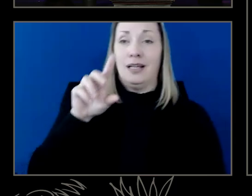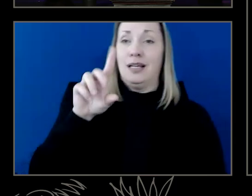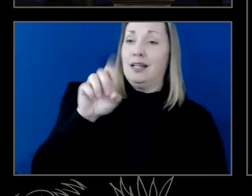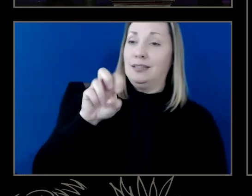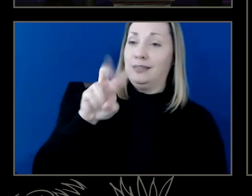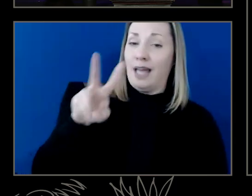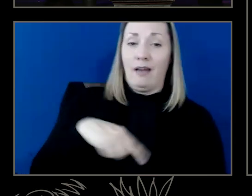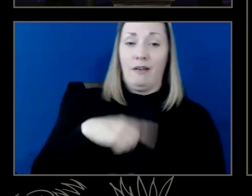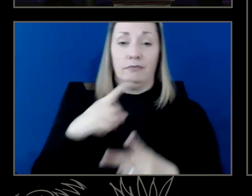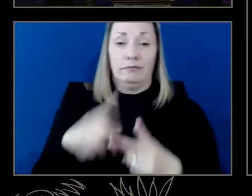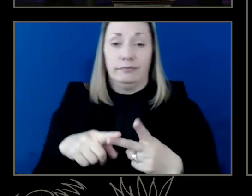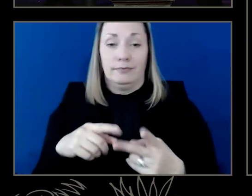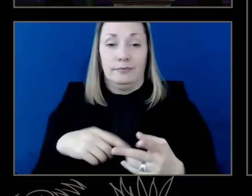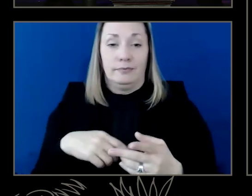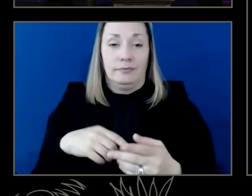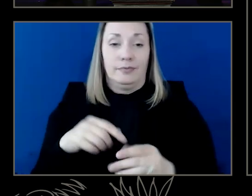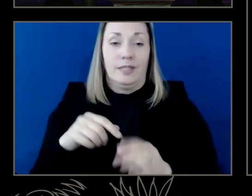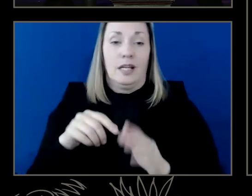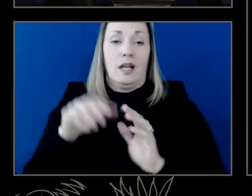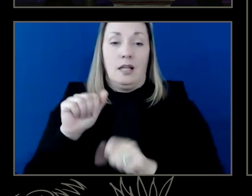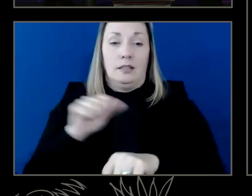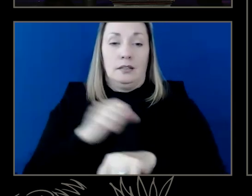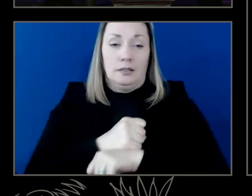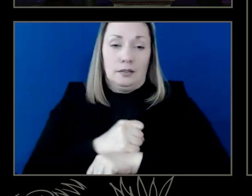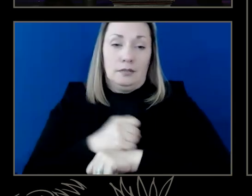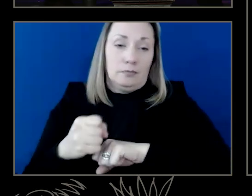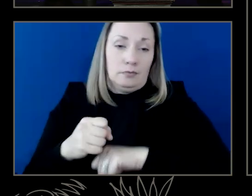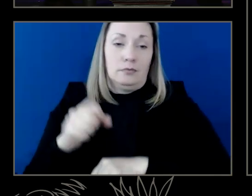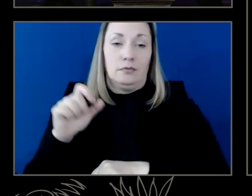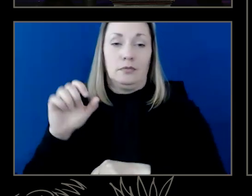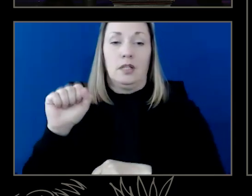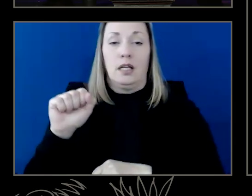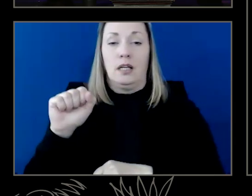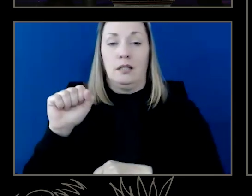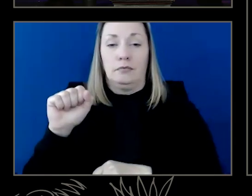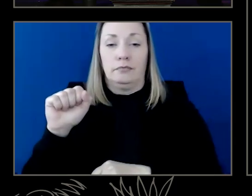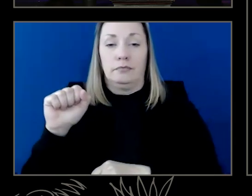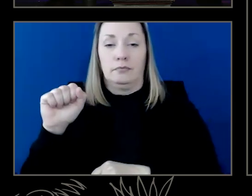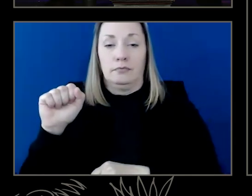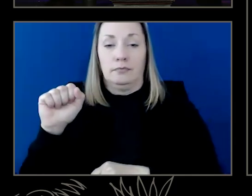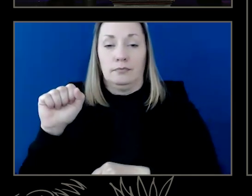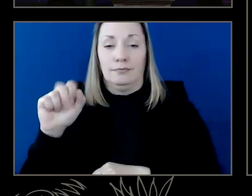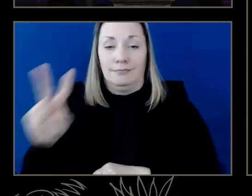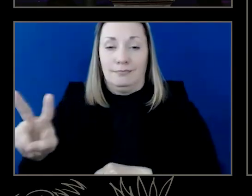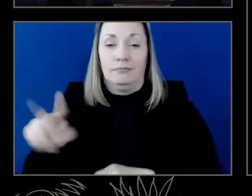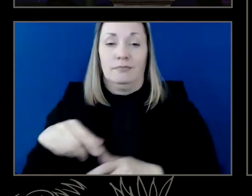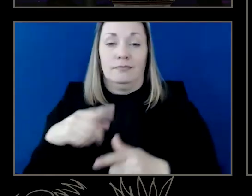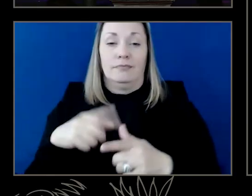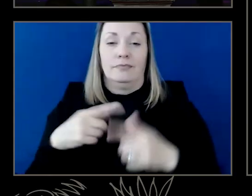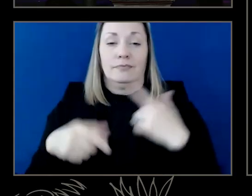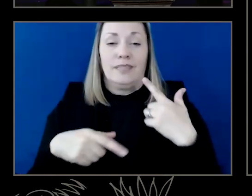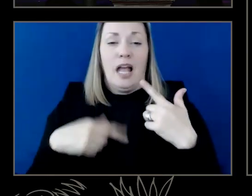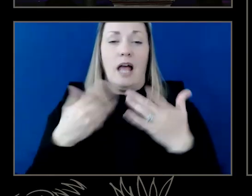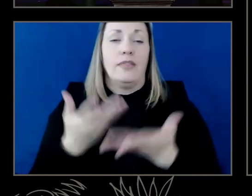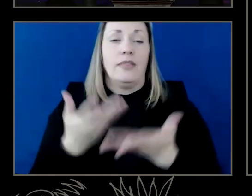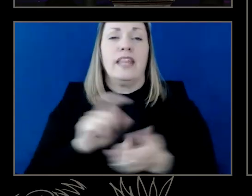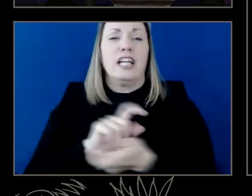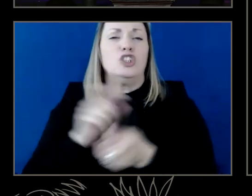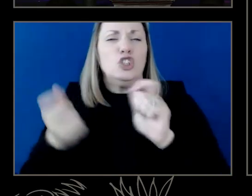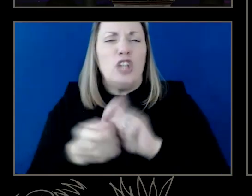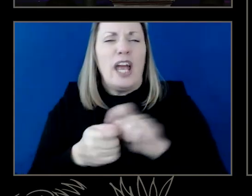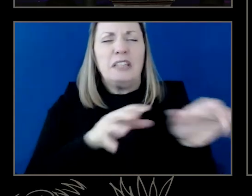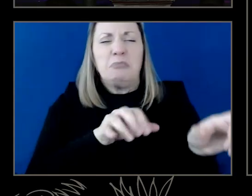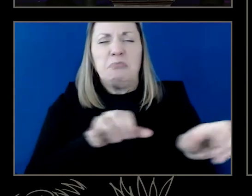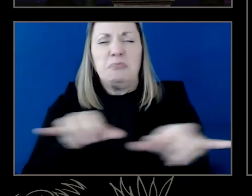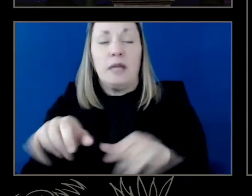prod. And if I need to roll back something or apply a change, it's just a code update. And since